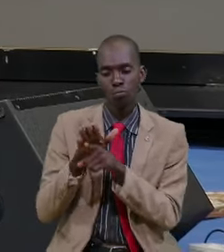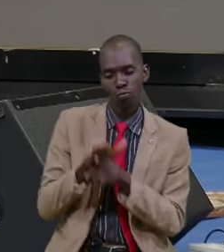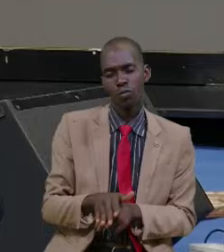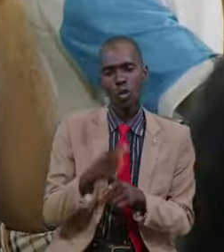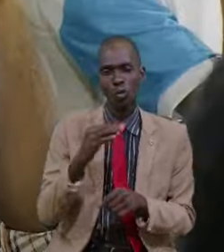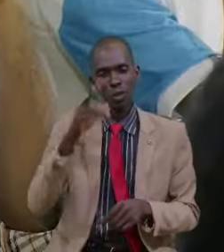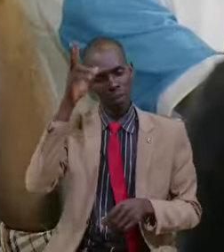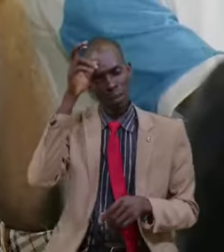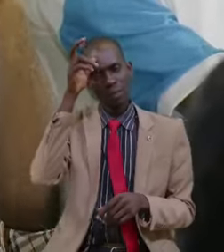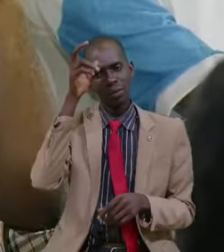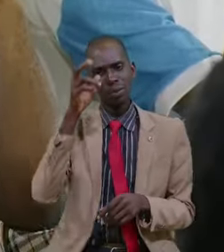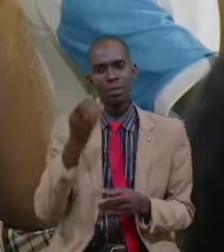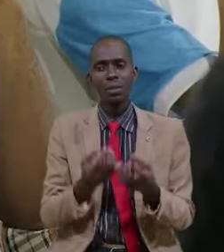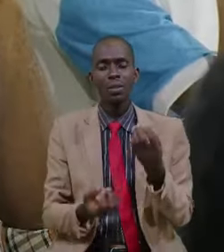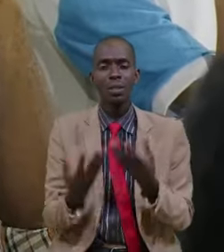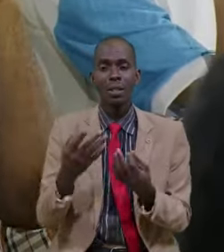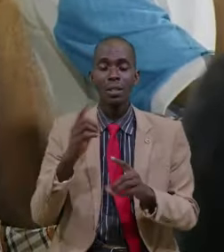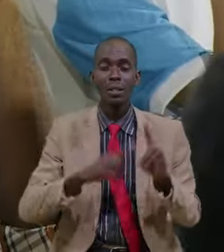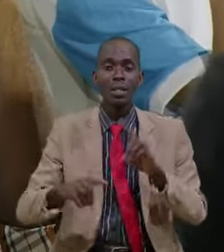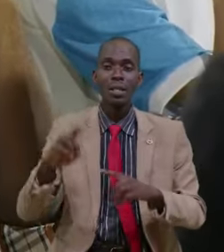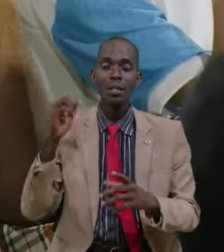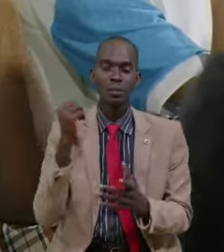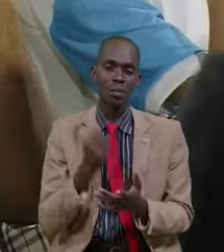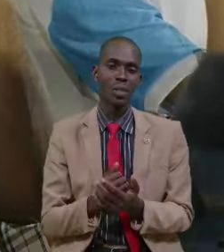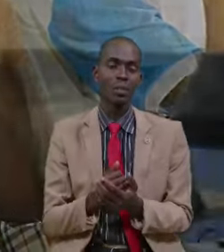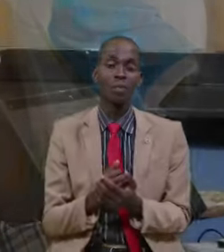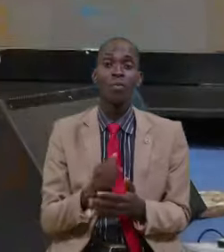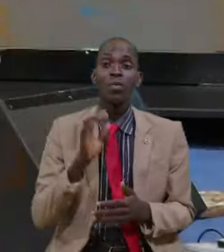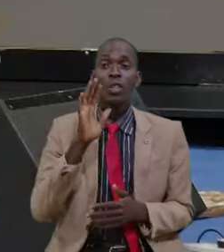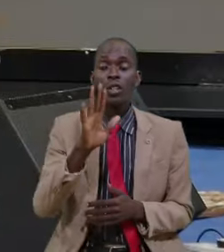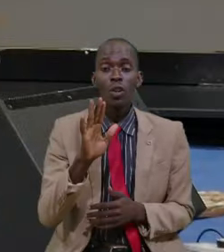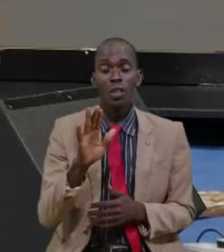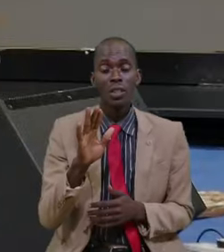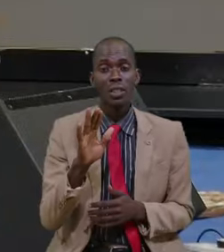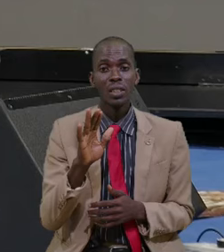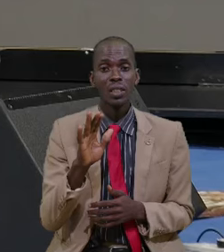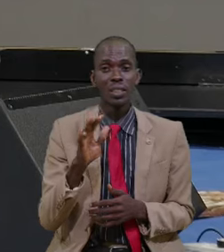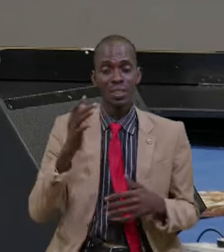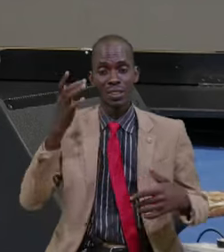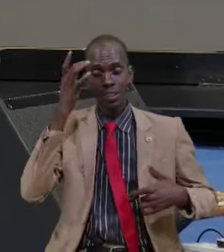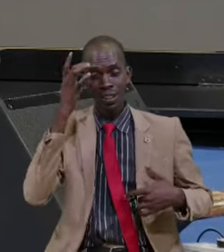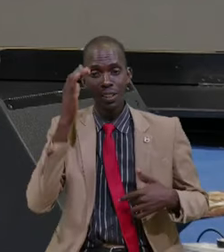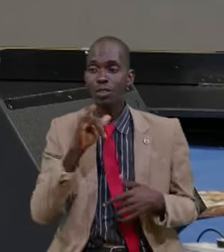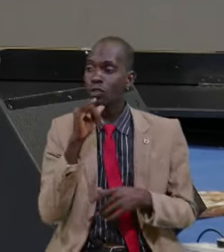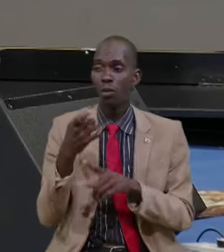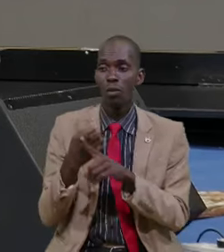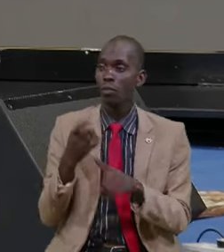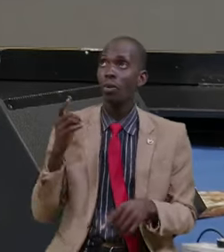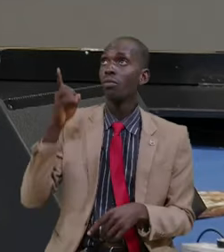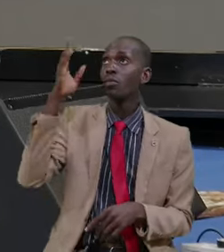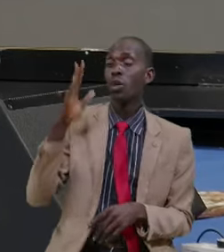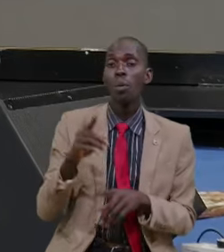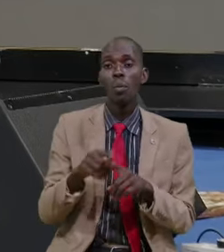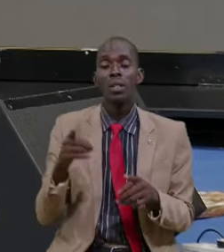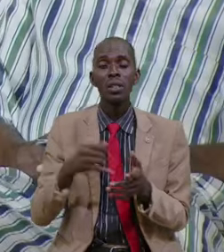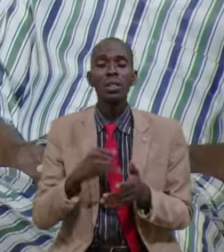answer anymore. I said your sickness is not an act of God, it's an oppression of